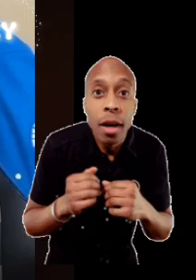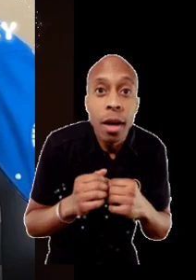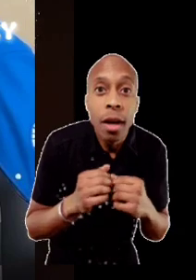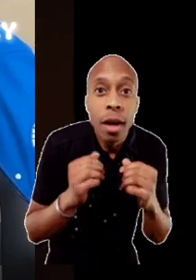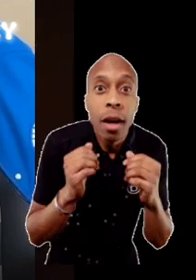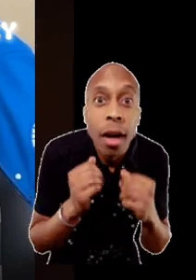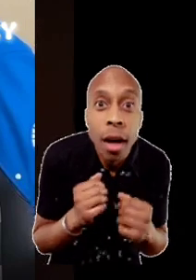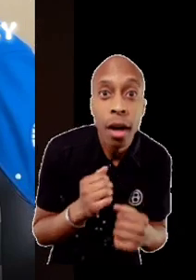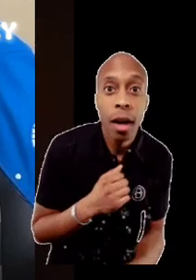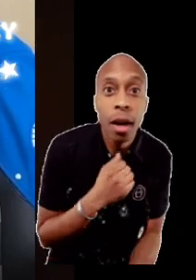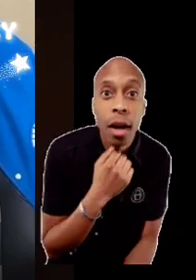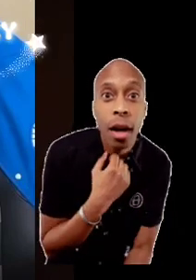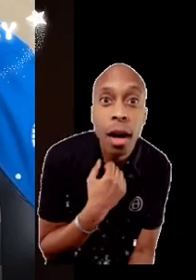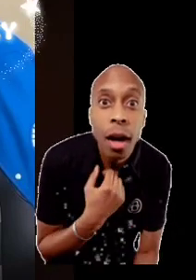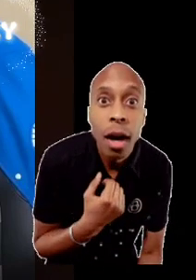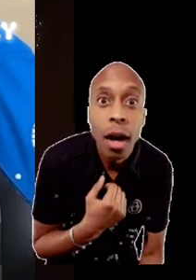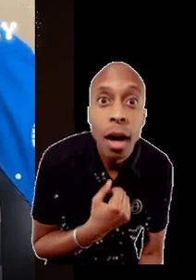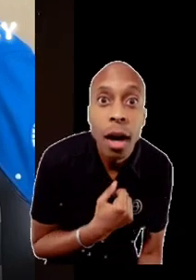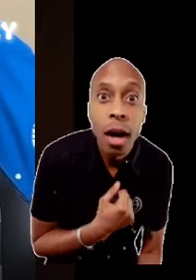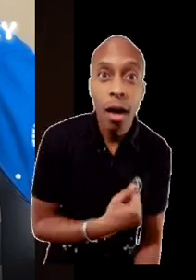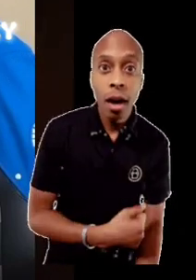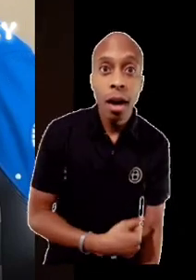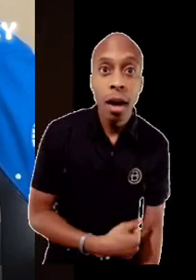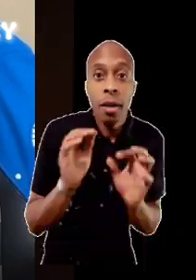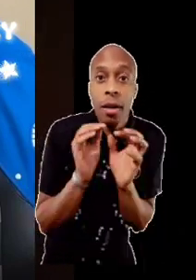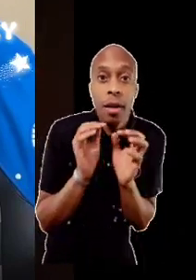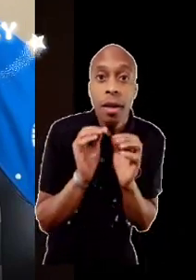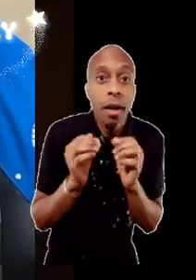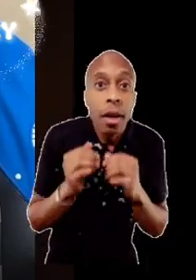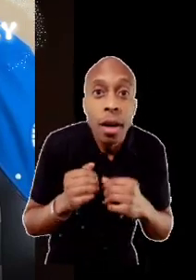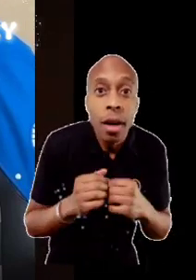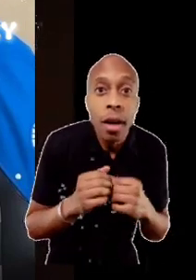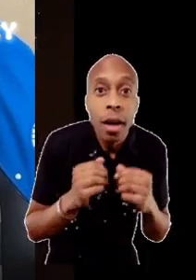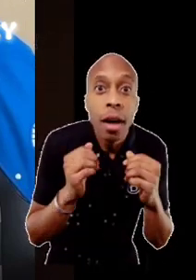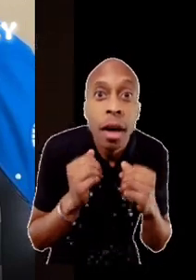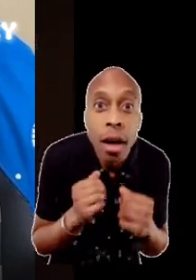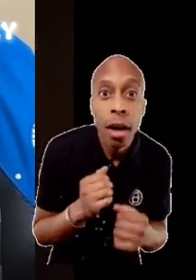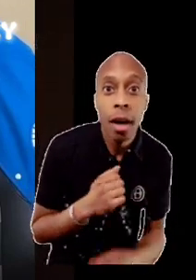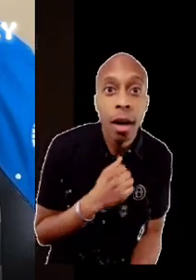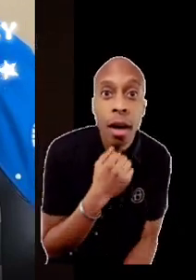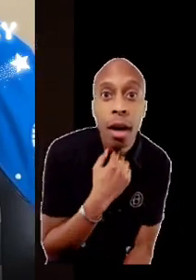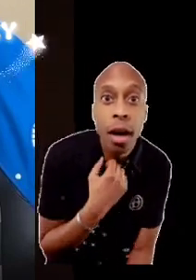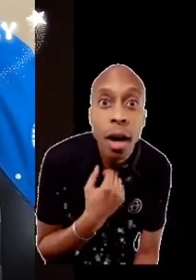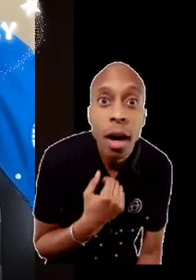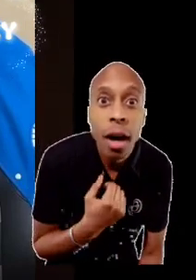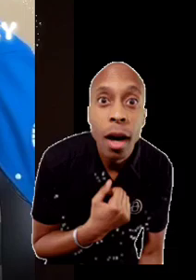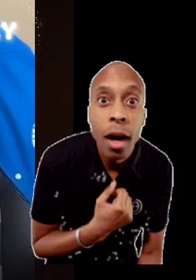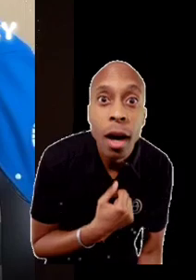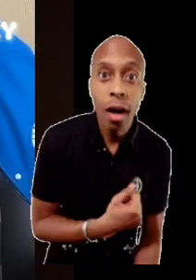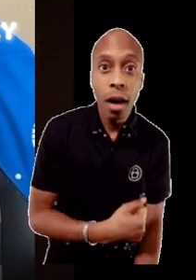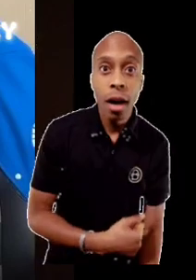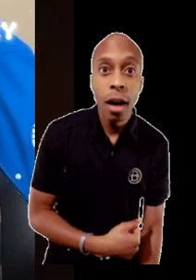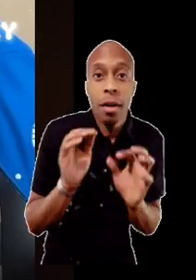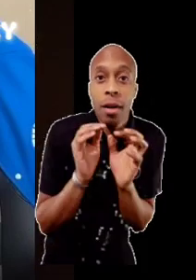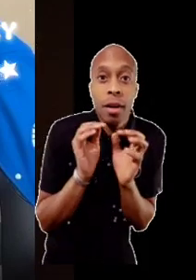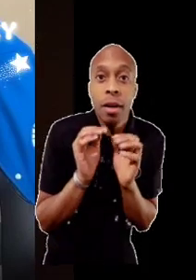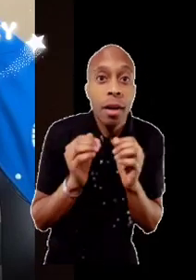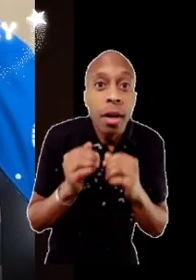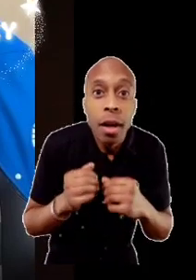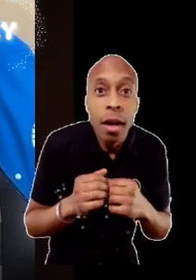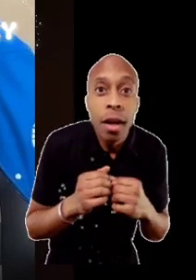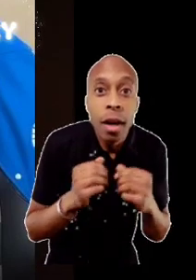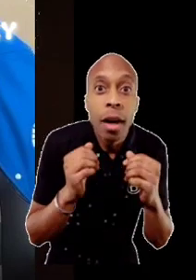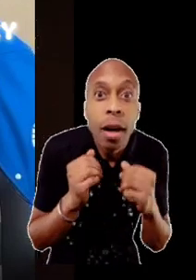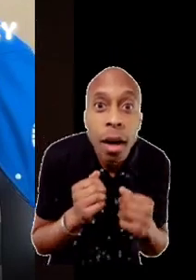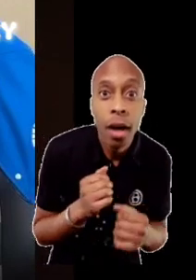look at it. Ain't nobody going to be bothering y'all. Y'all going to be bothering yourselves. Be careful where y'all go and spread y'all